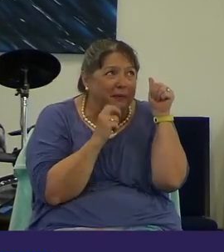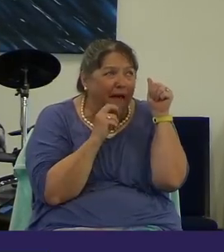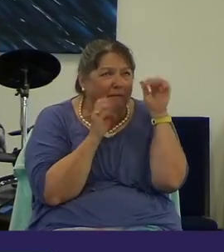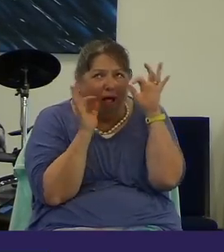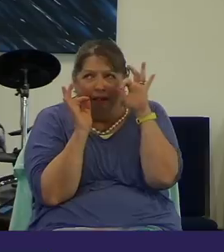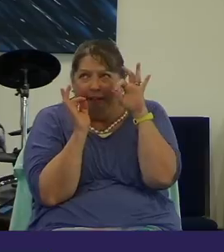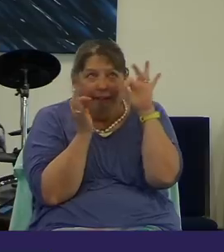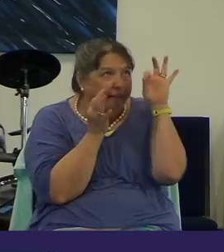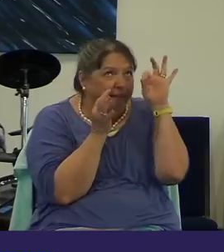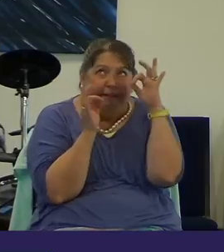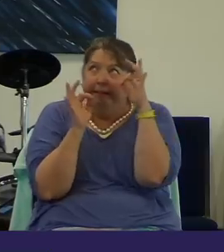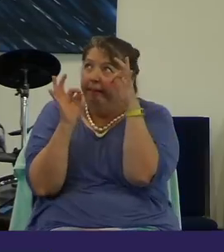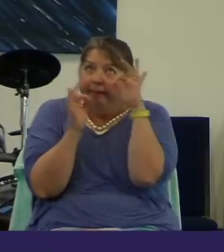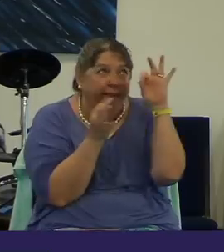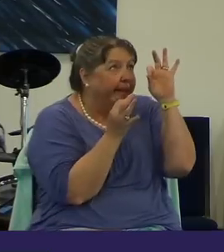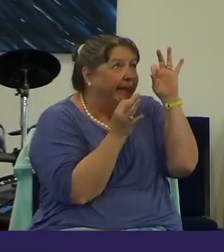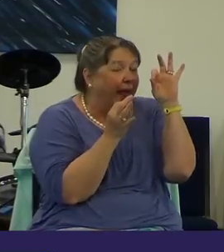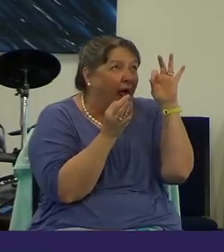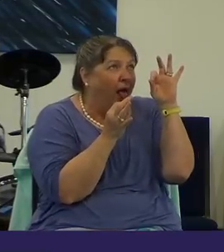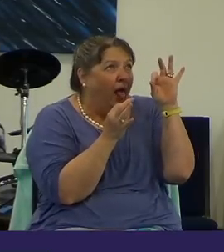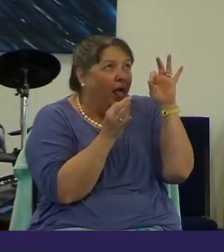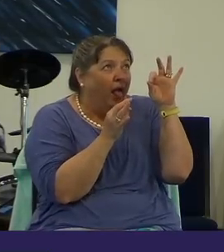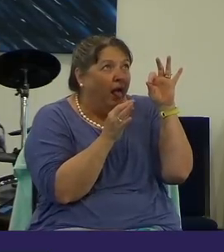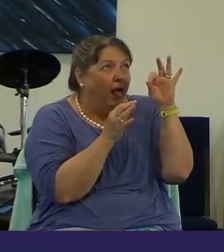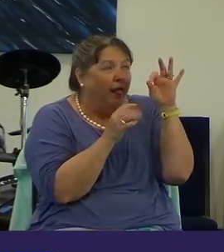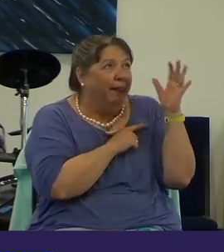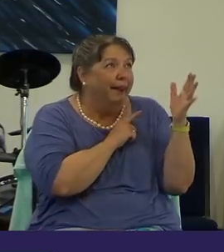his lies, and they fell.